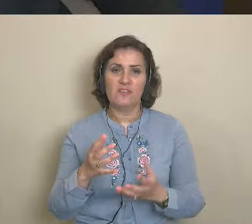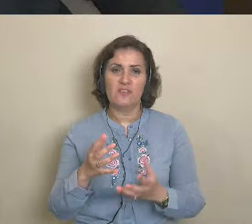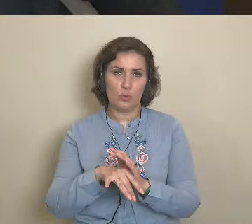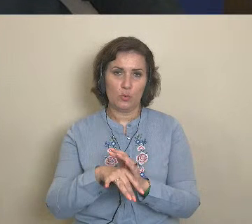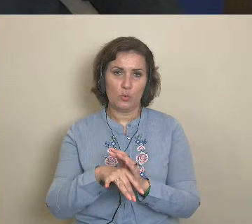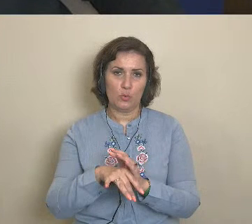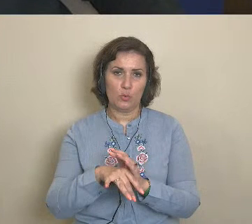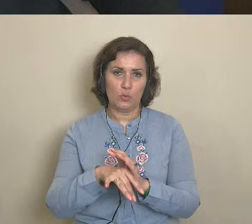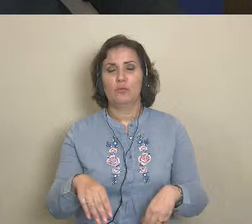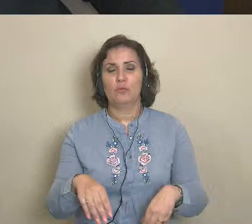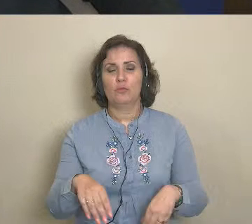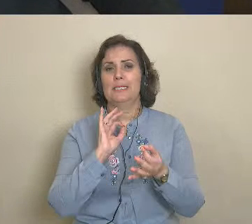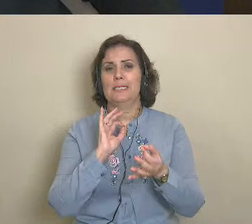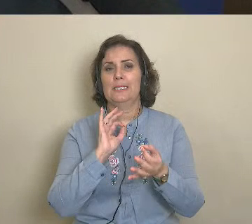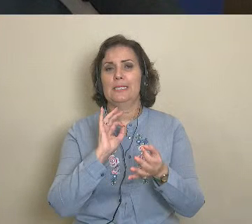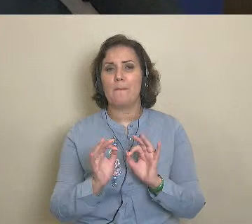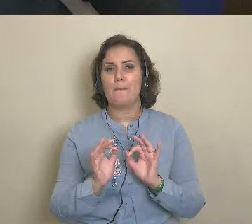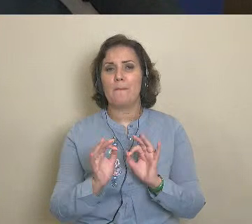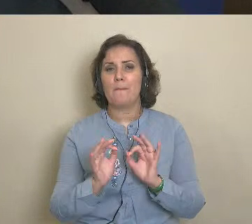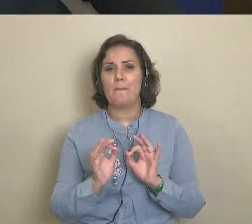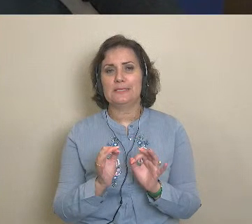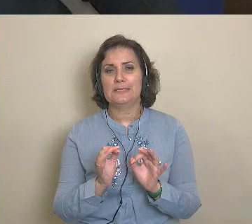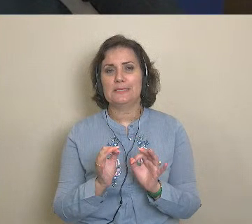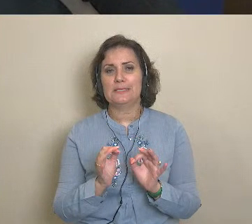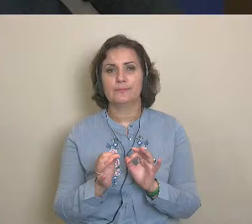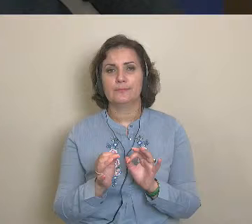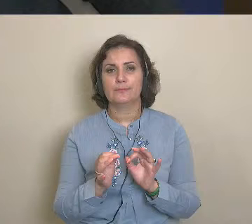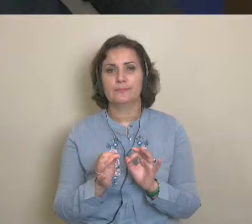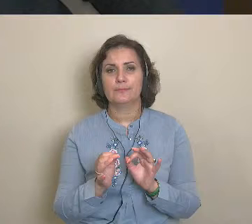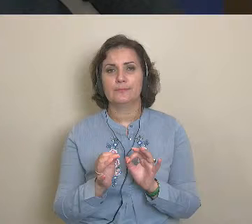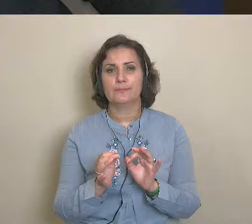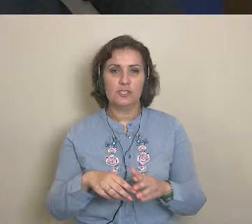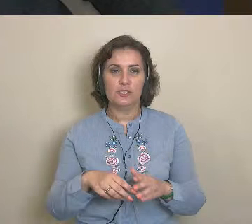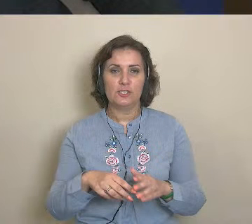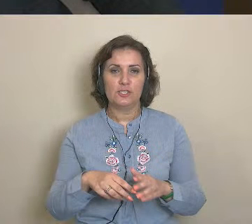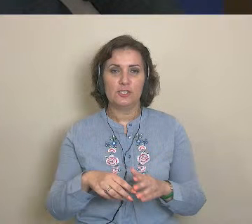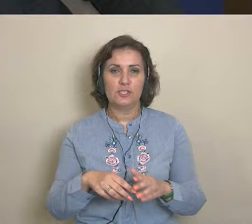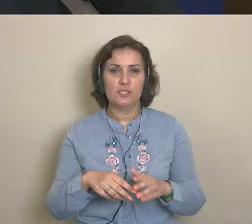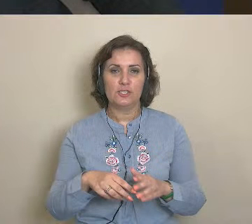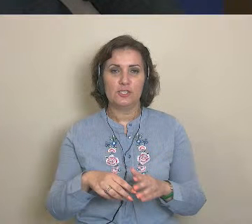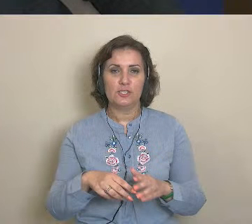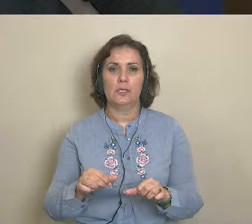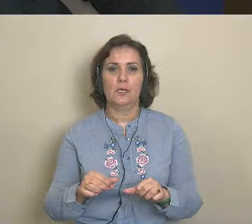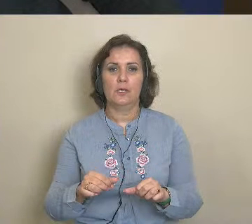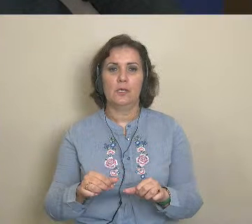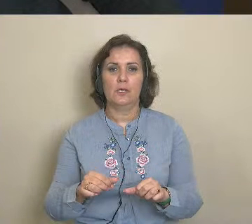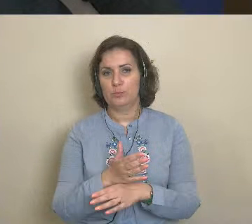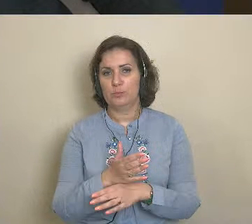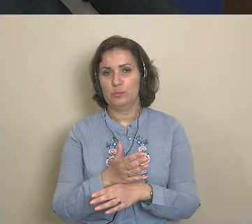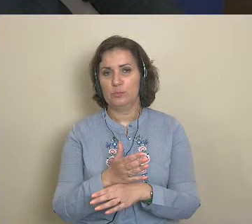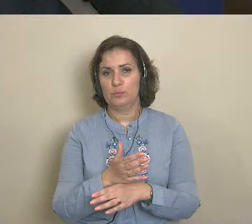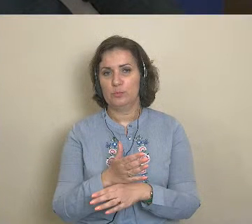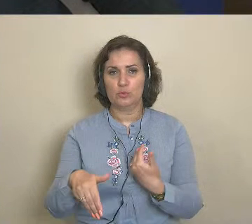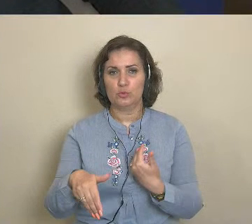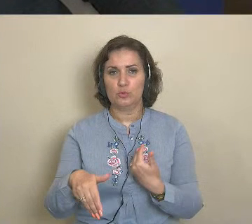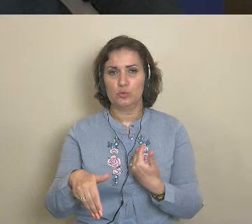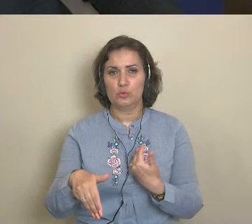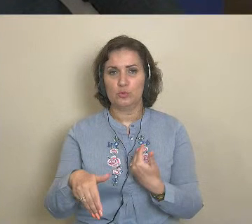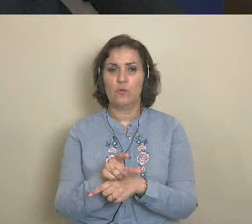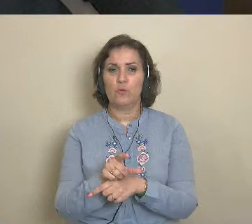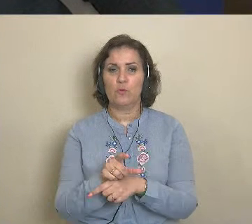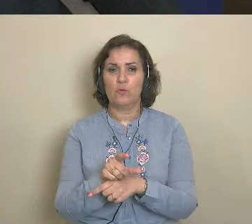during the prep period and during the voting day, we should have clear-cut recommendations for the